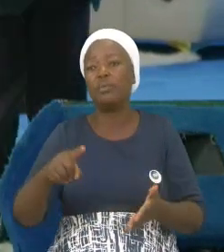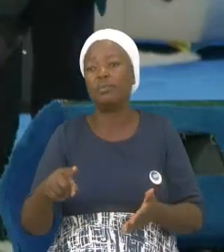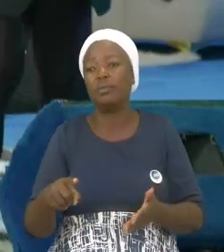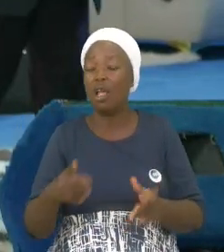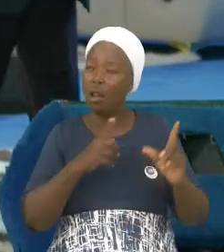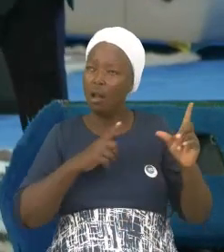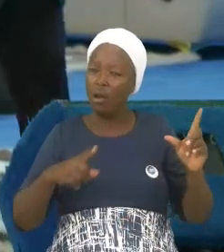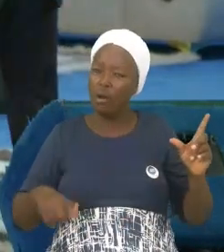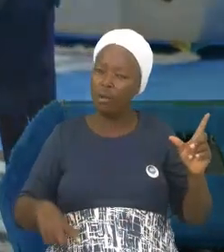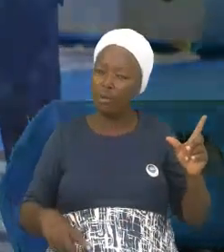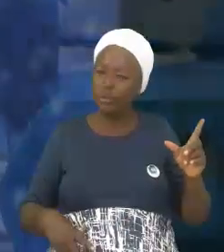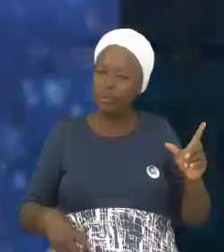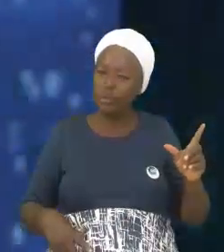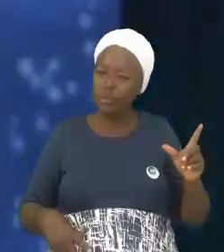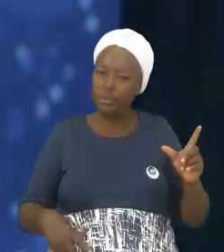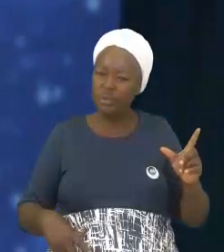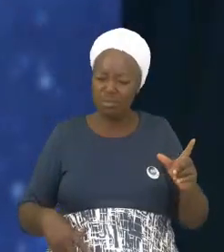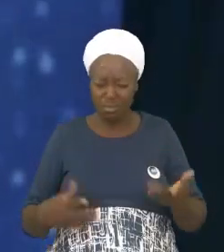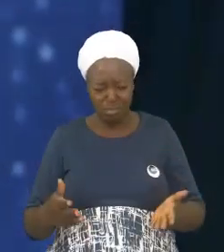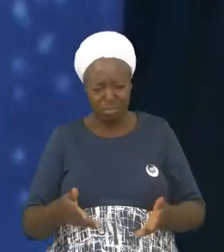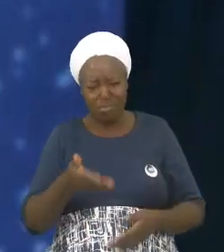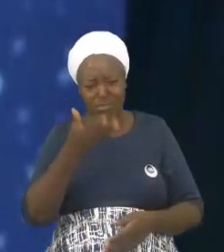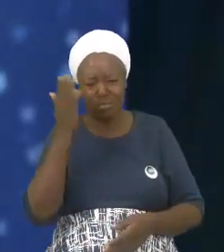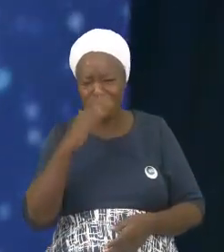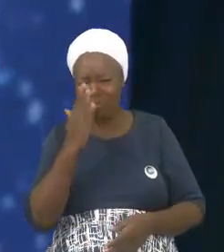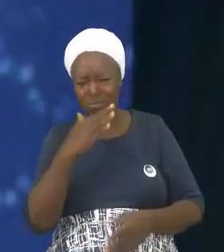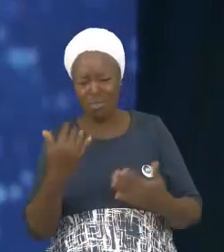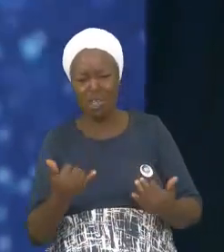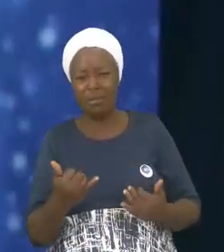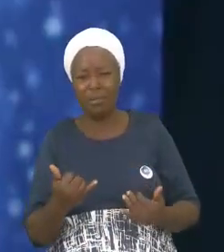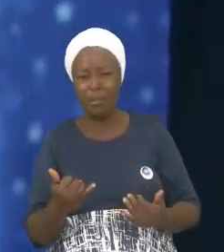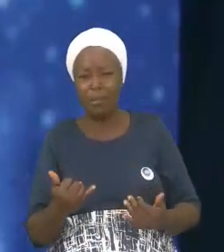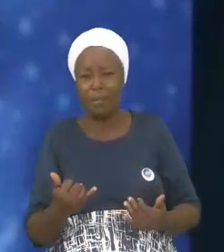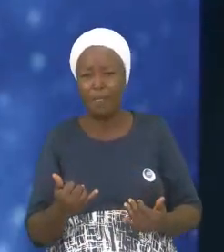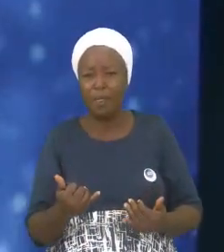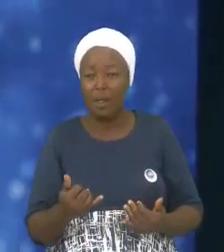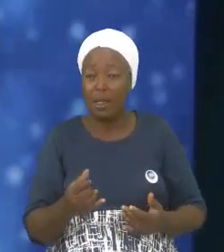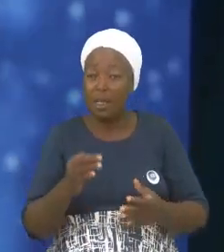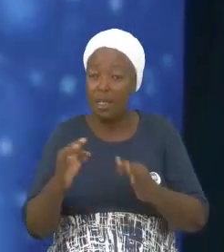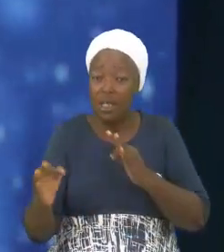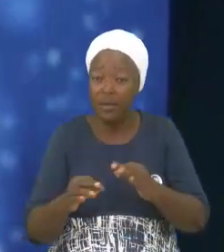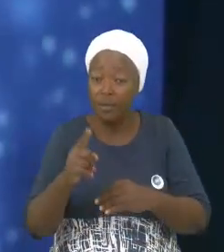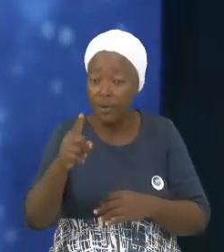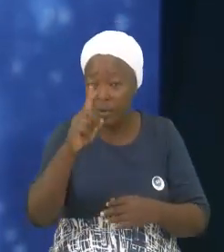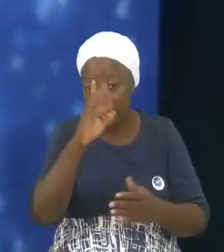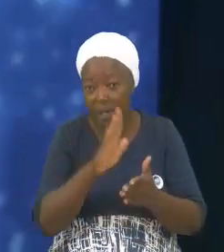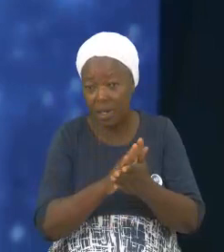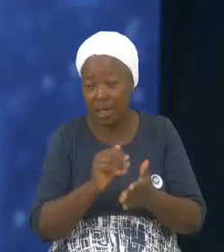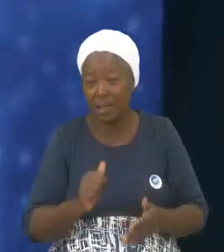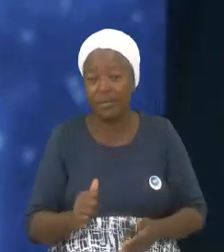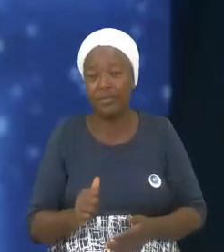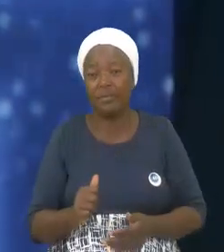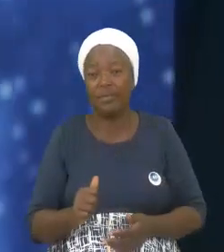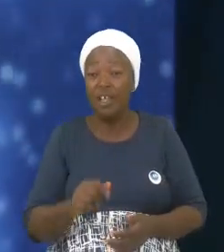Lord, it's stinking by now. If you believe, you